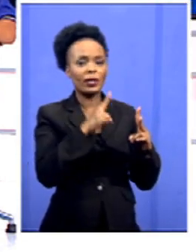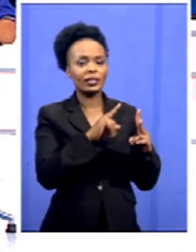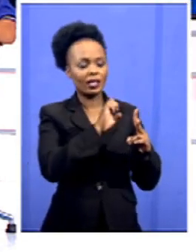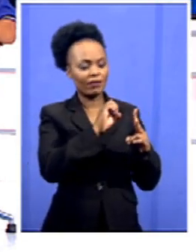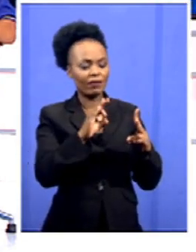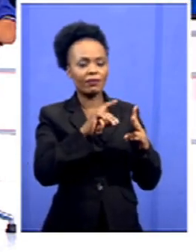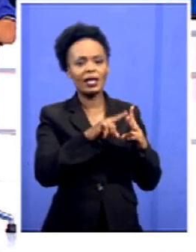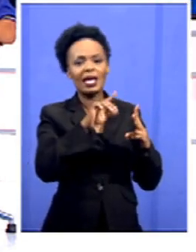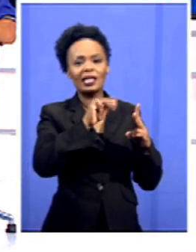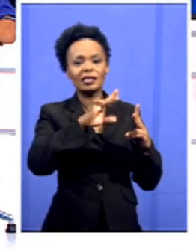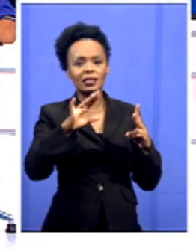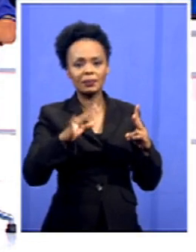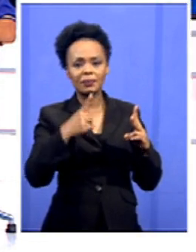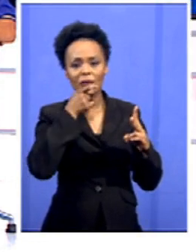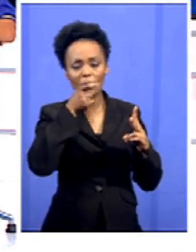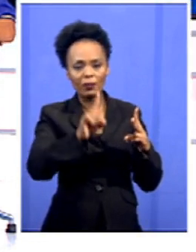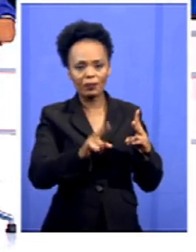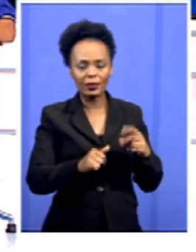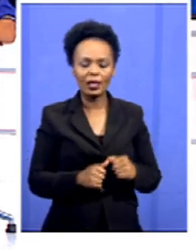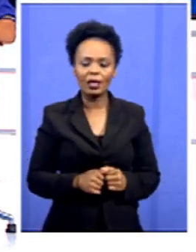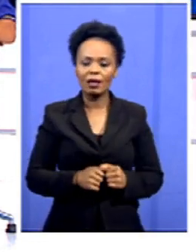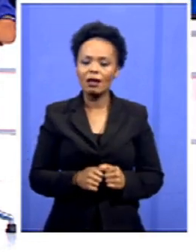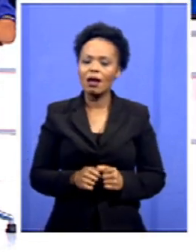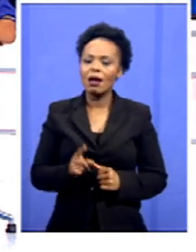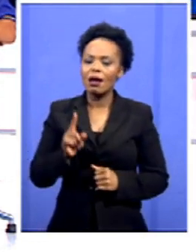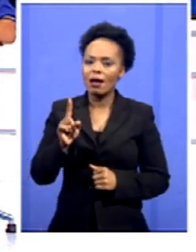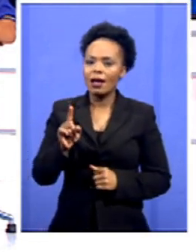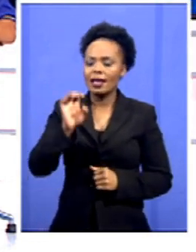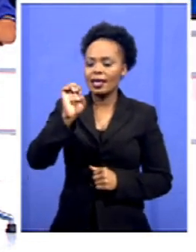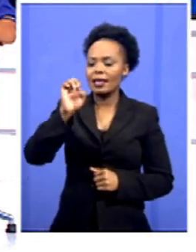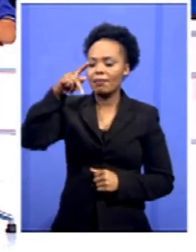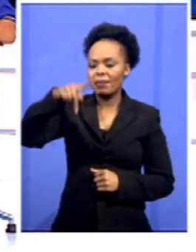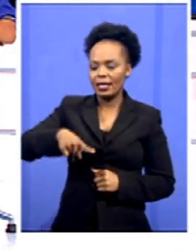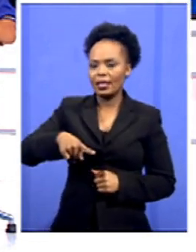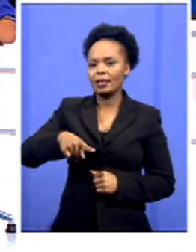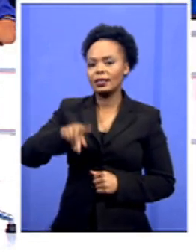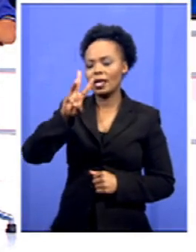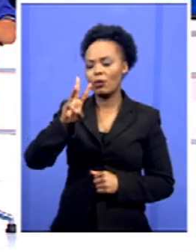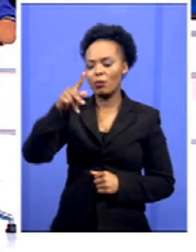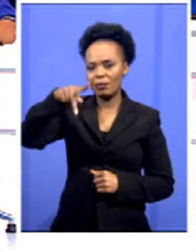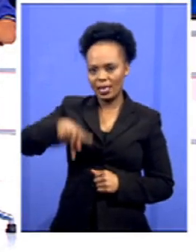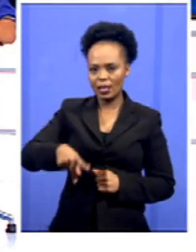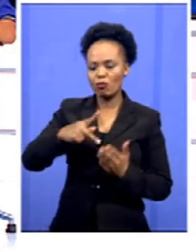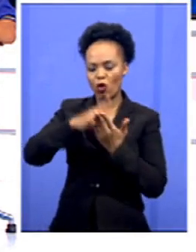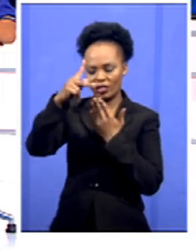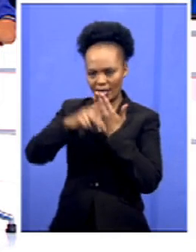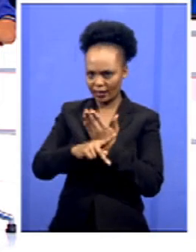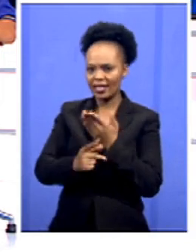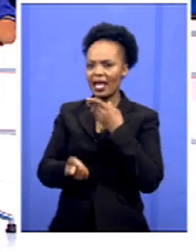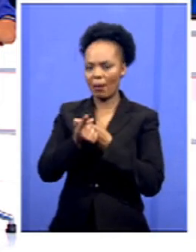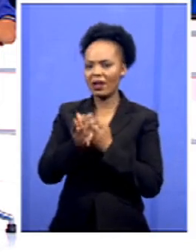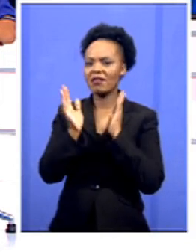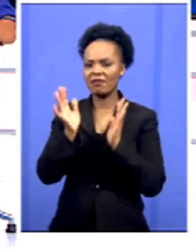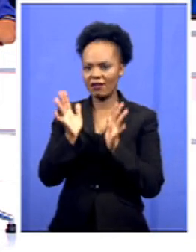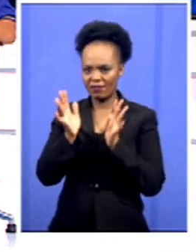Sakina, I think I've mentioned that, we've got the EPWP projects that have been taking place,